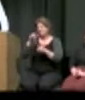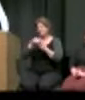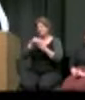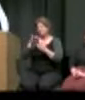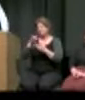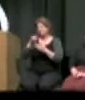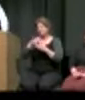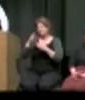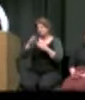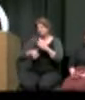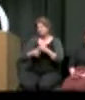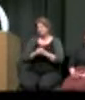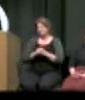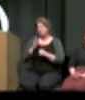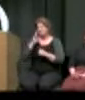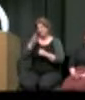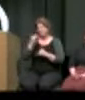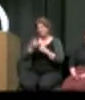completed this year.